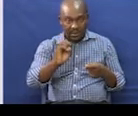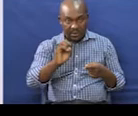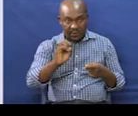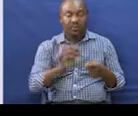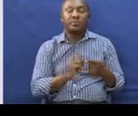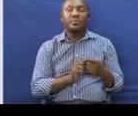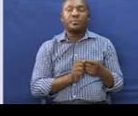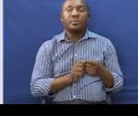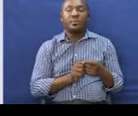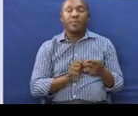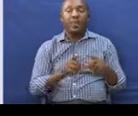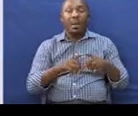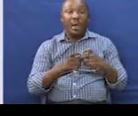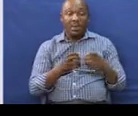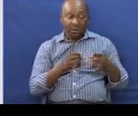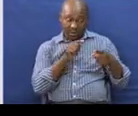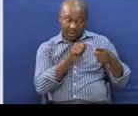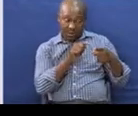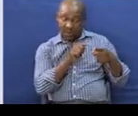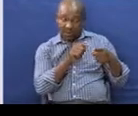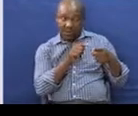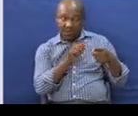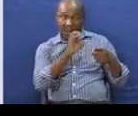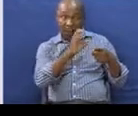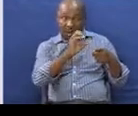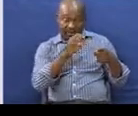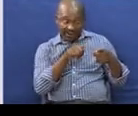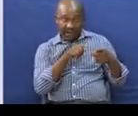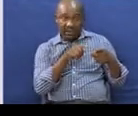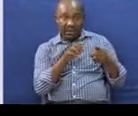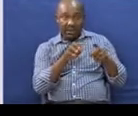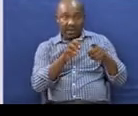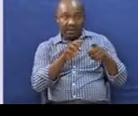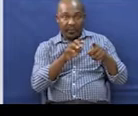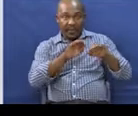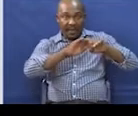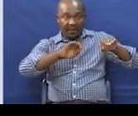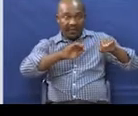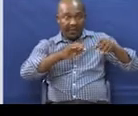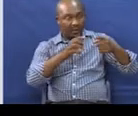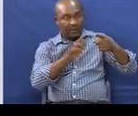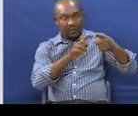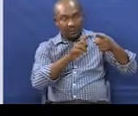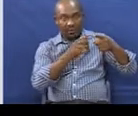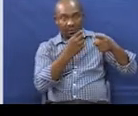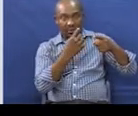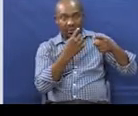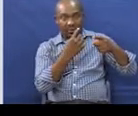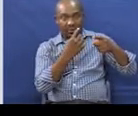Carbohydrate. But this carbohydrate divided into some